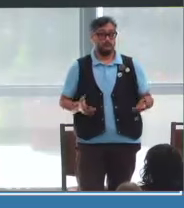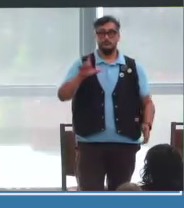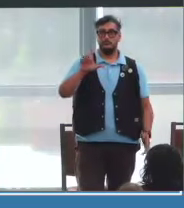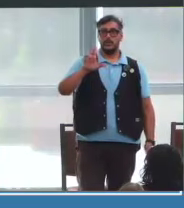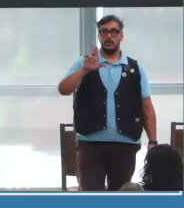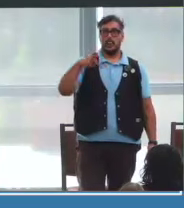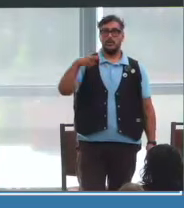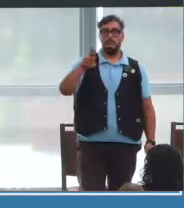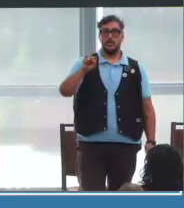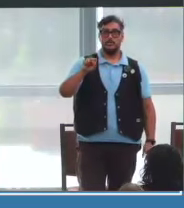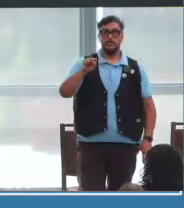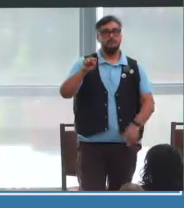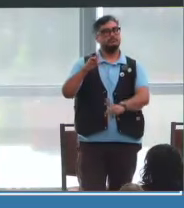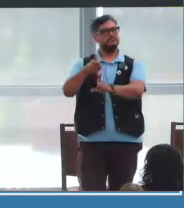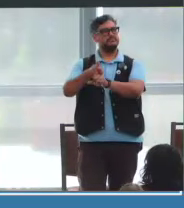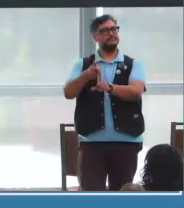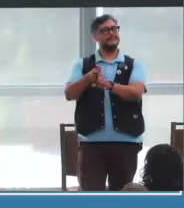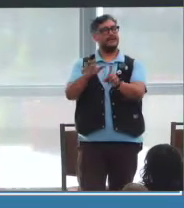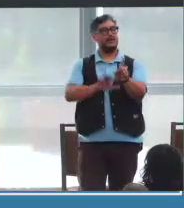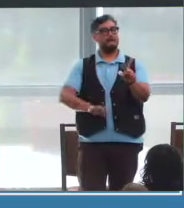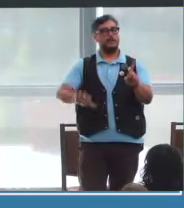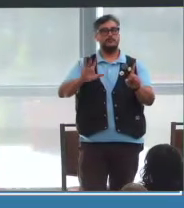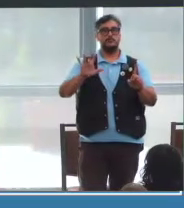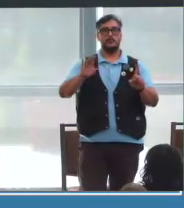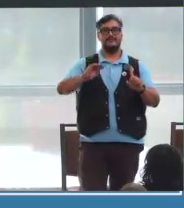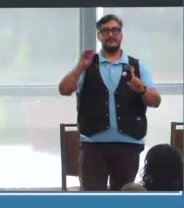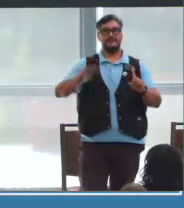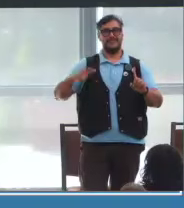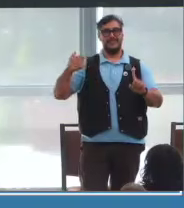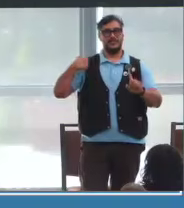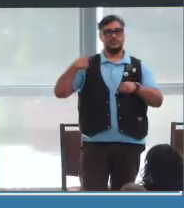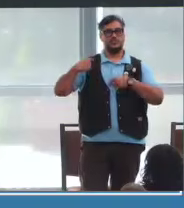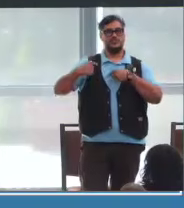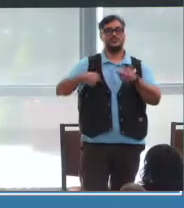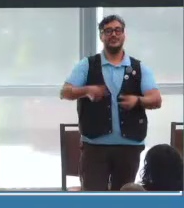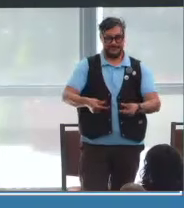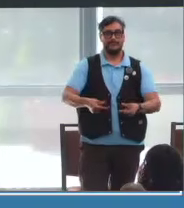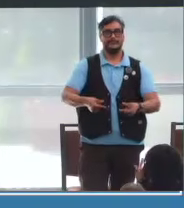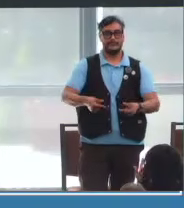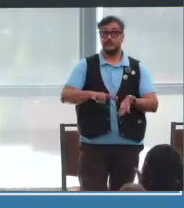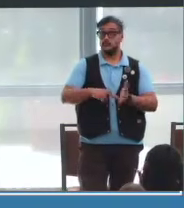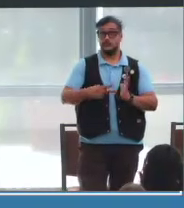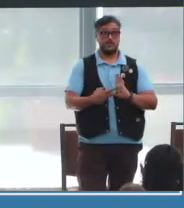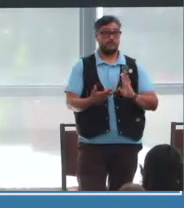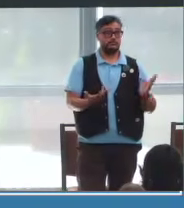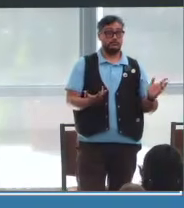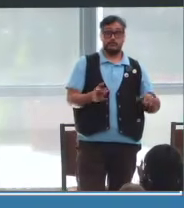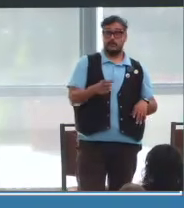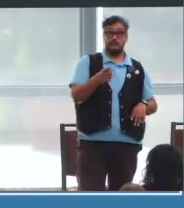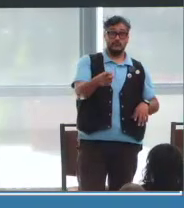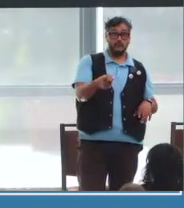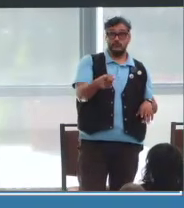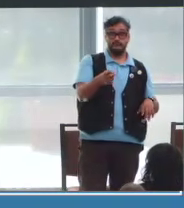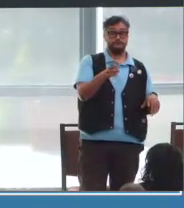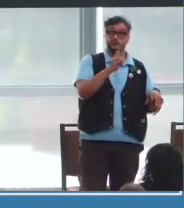lupus is about 25% genetic. In other words, if you were one of an identical